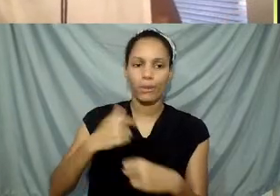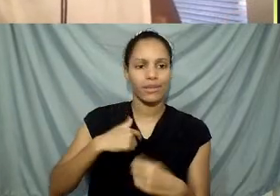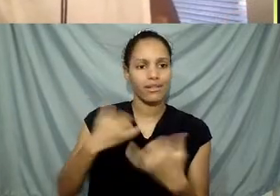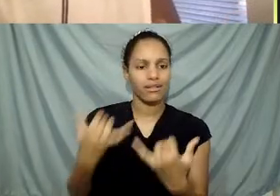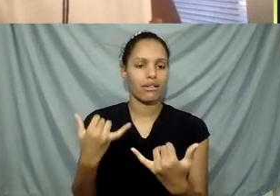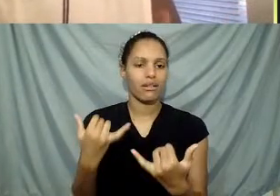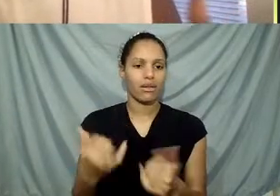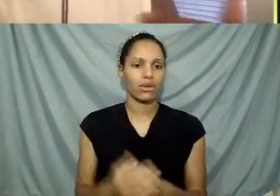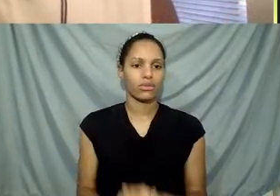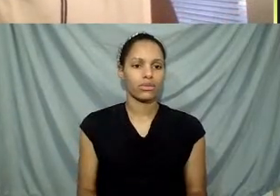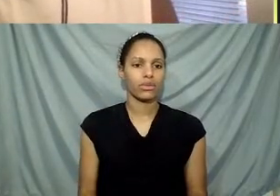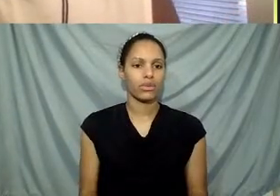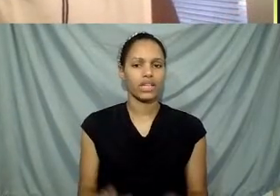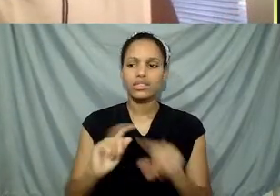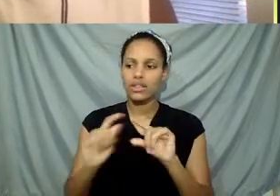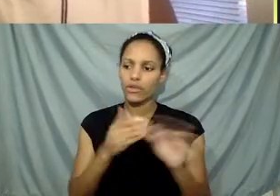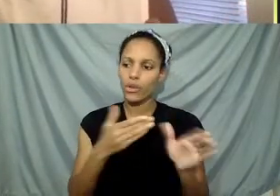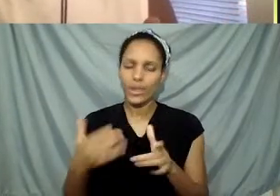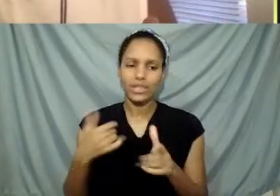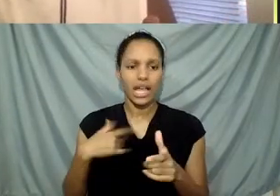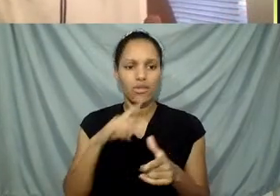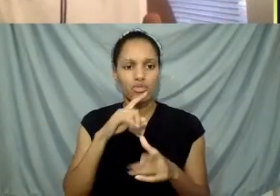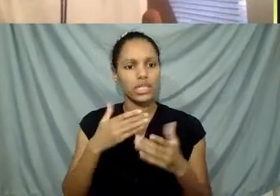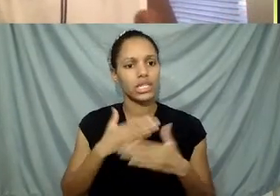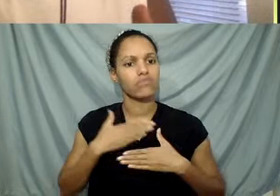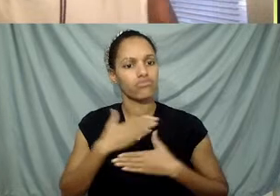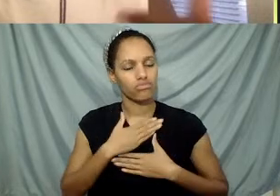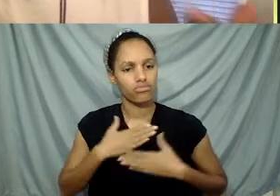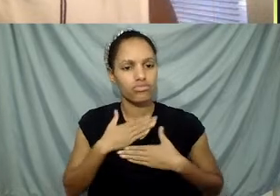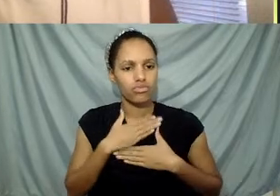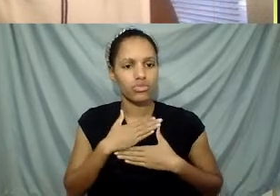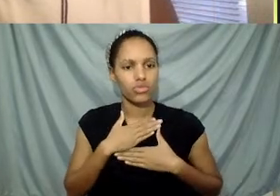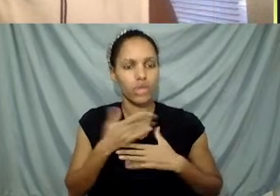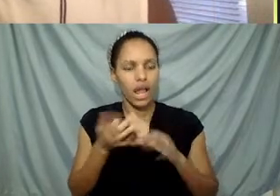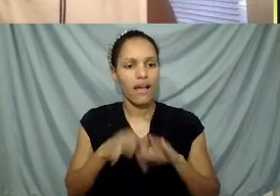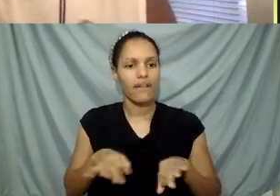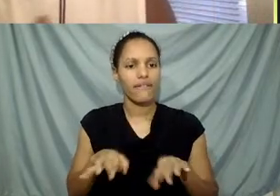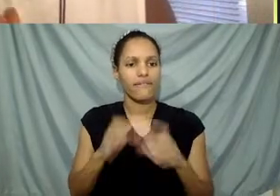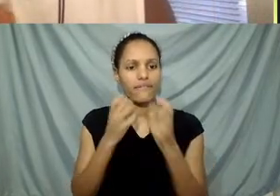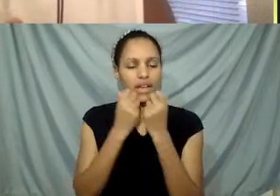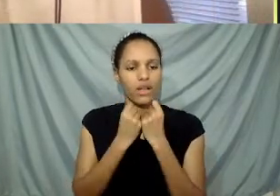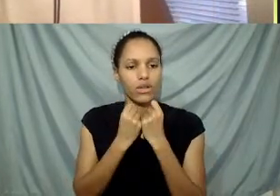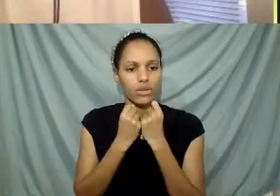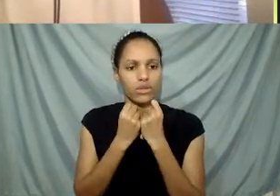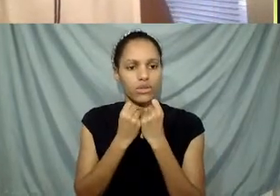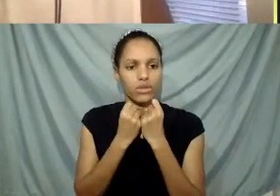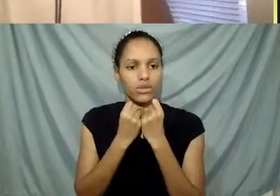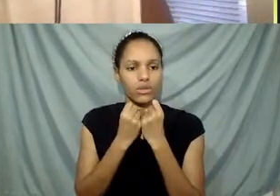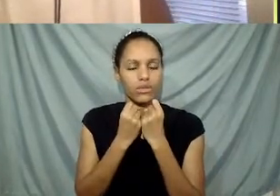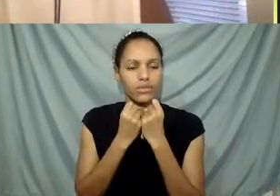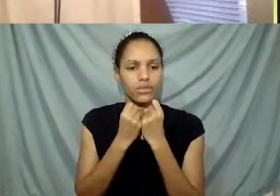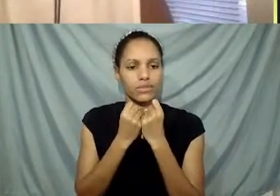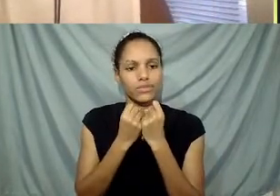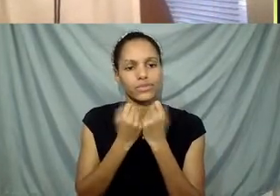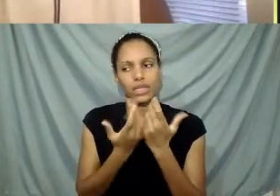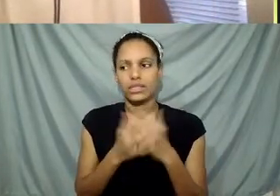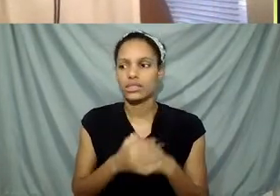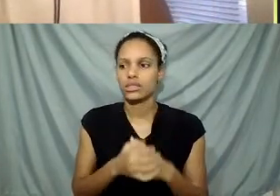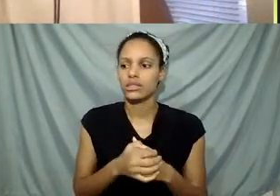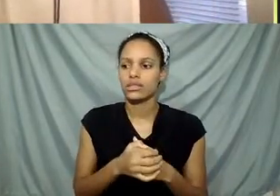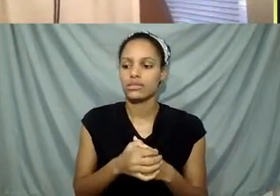in ways that I appreciate, I value, and you know, it's